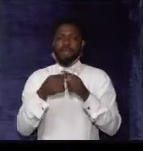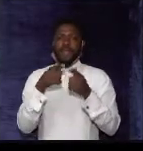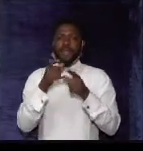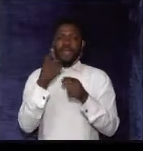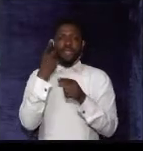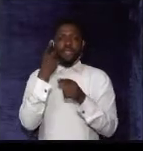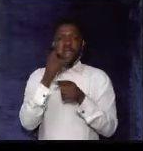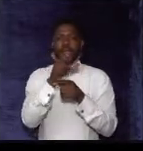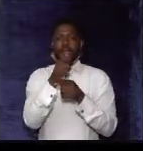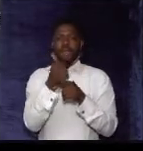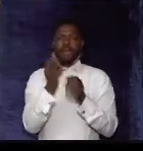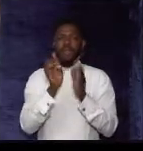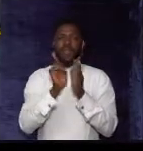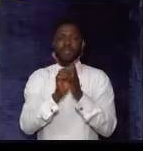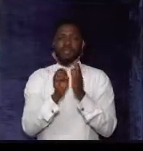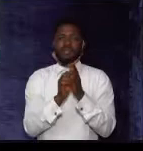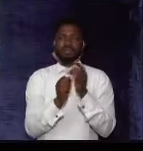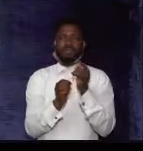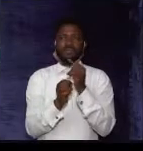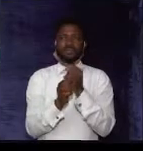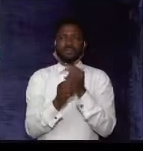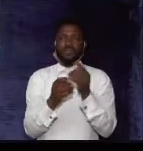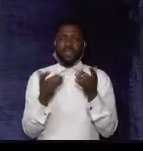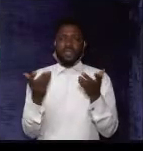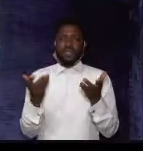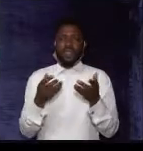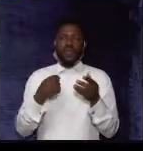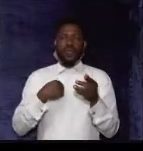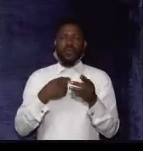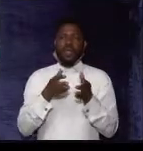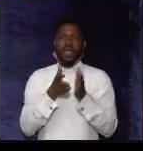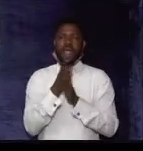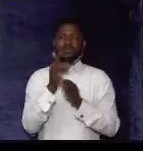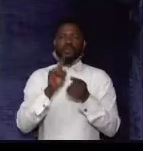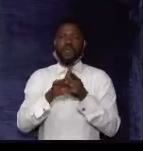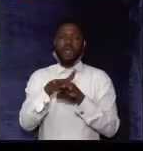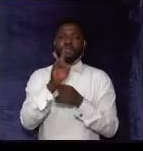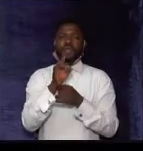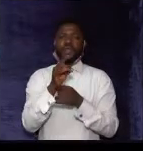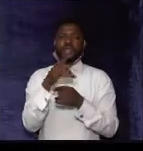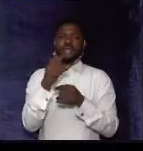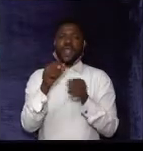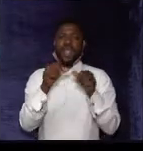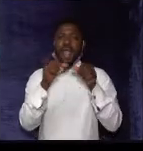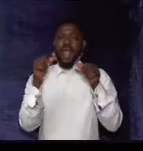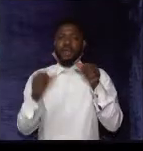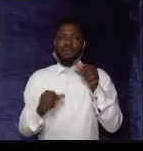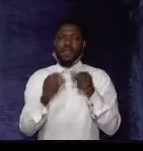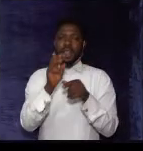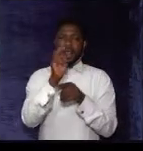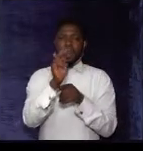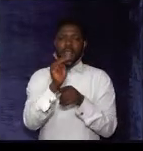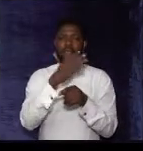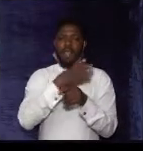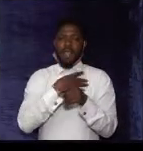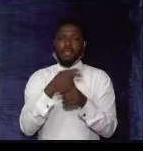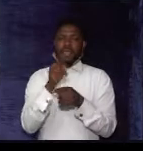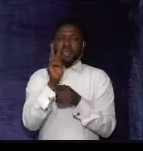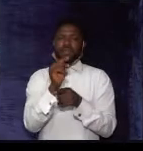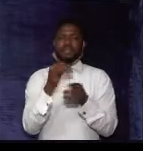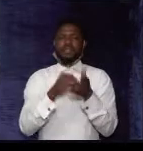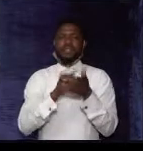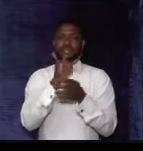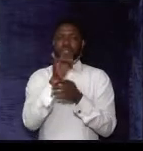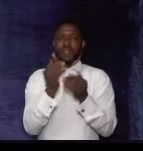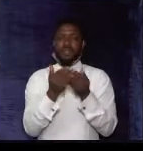friend. Let's just take a look at another one. Now here we're asked to find the angle M and angle